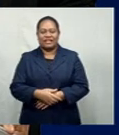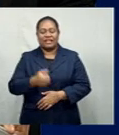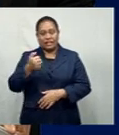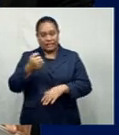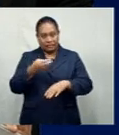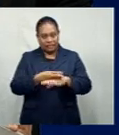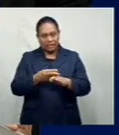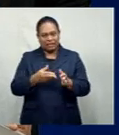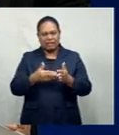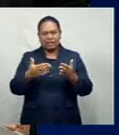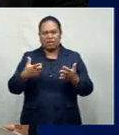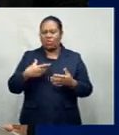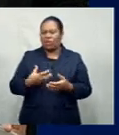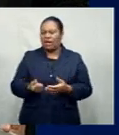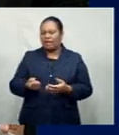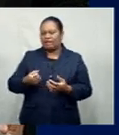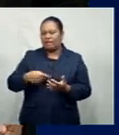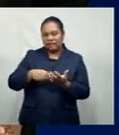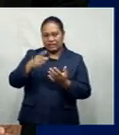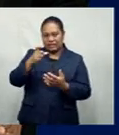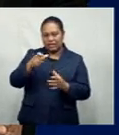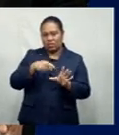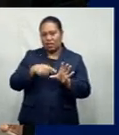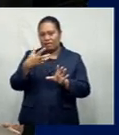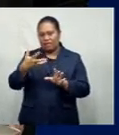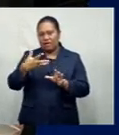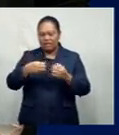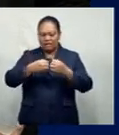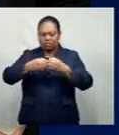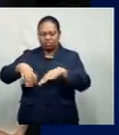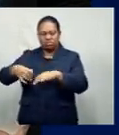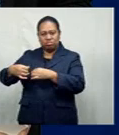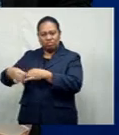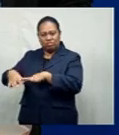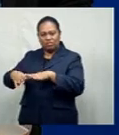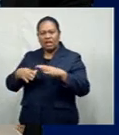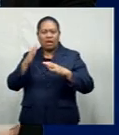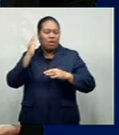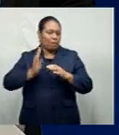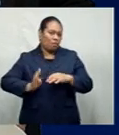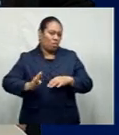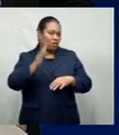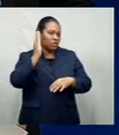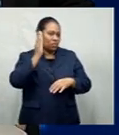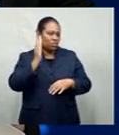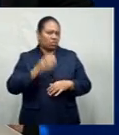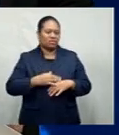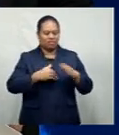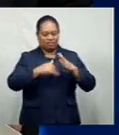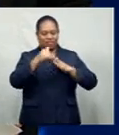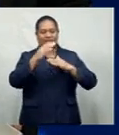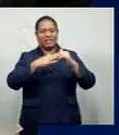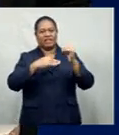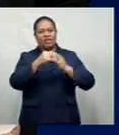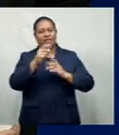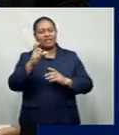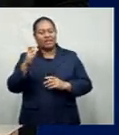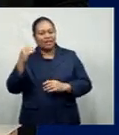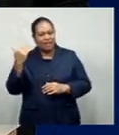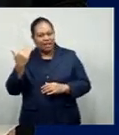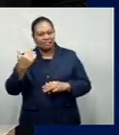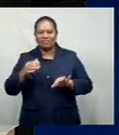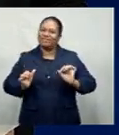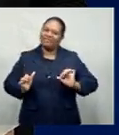months after Tropical Cyclone Yasa destroyed the main school building block at Mbua District School, construction of the replacement classrooms have